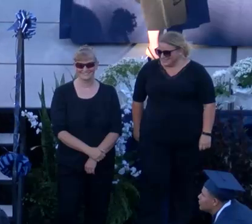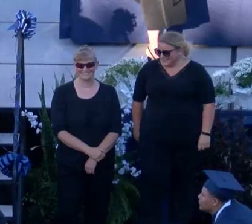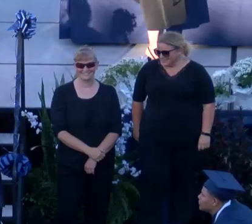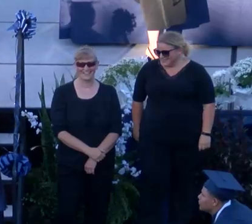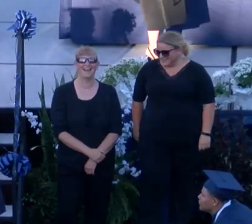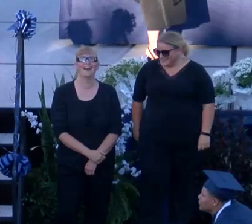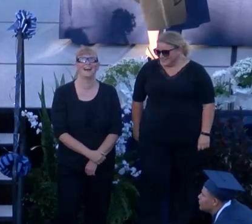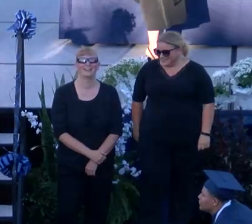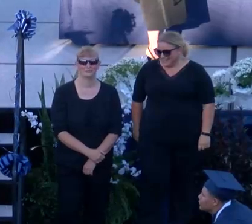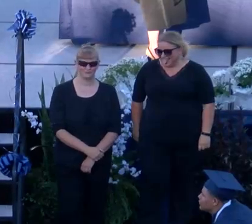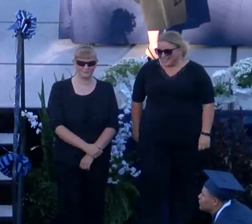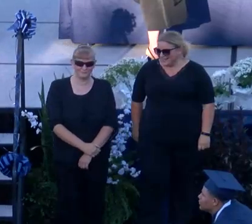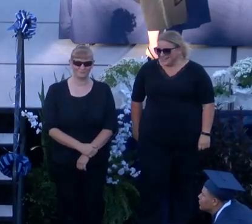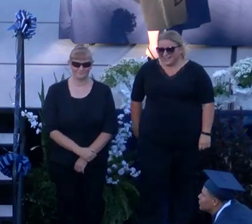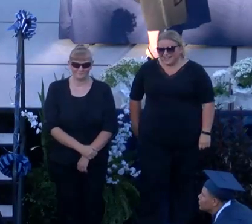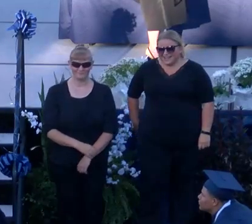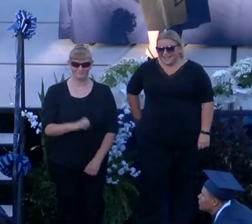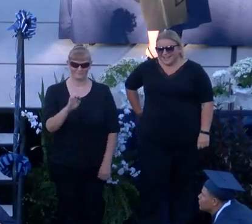Aileen Elvira.